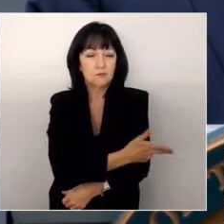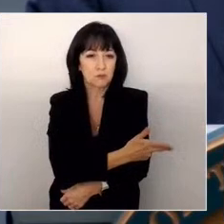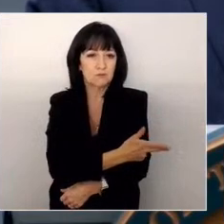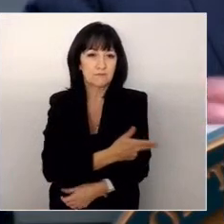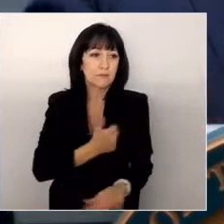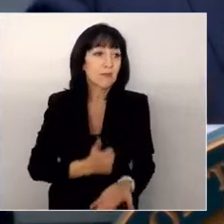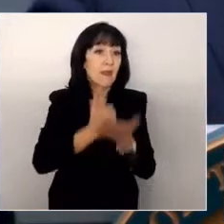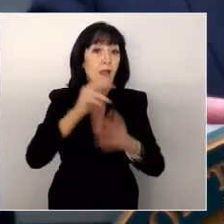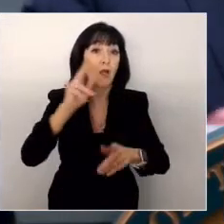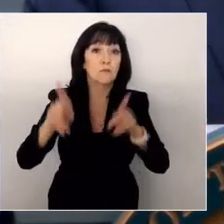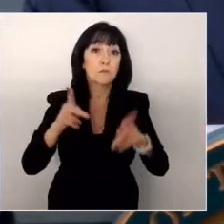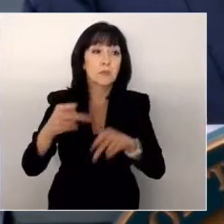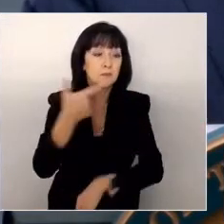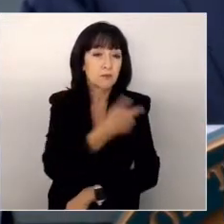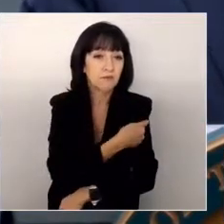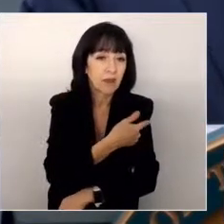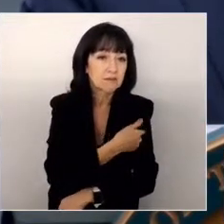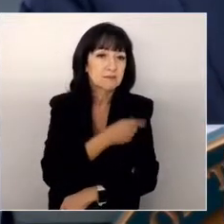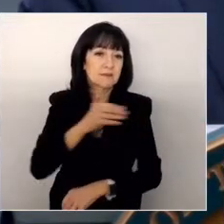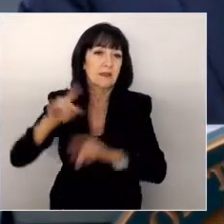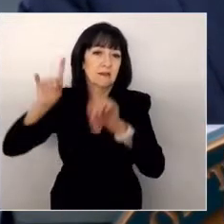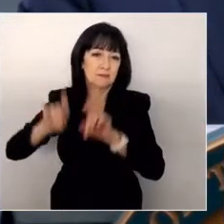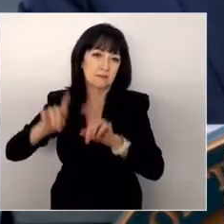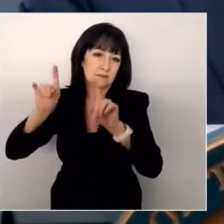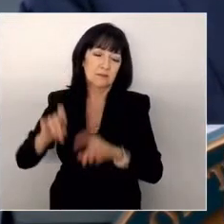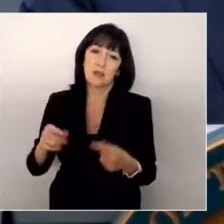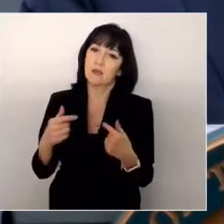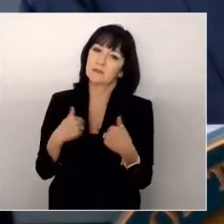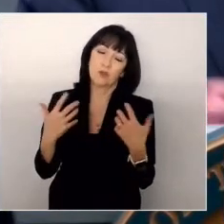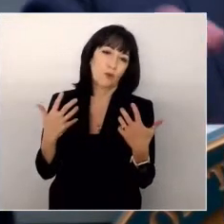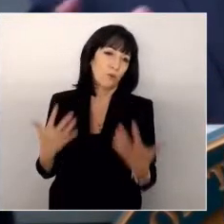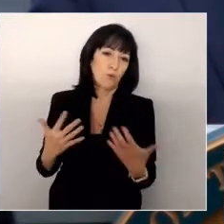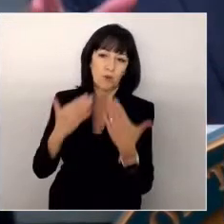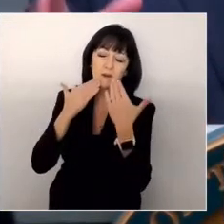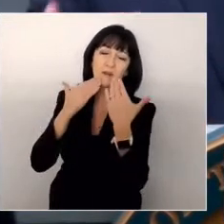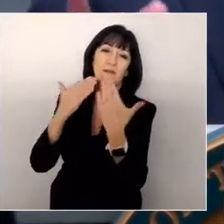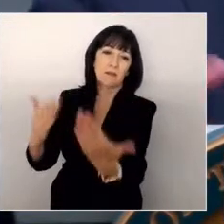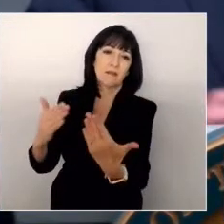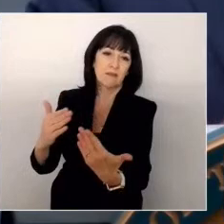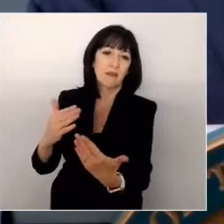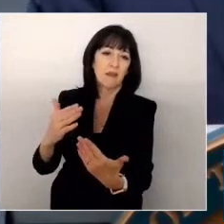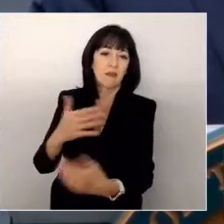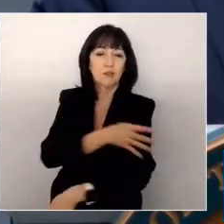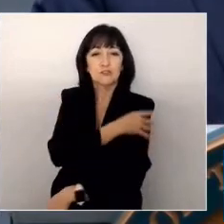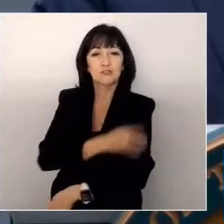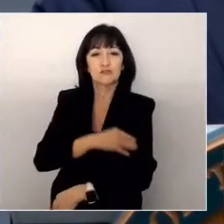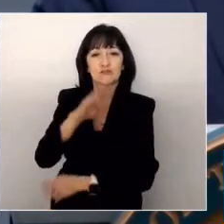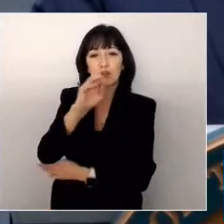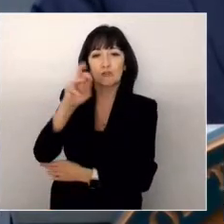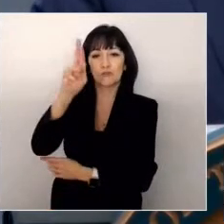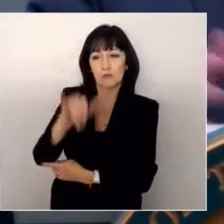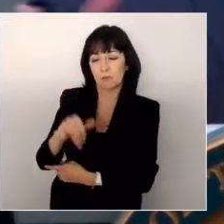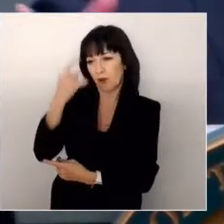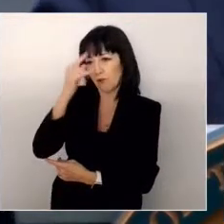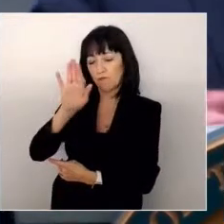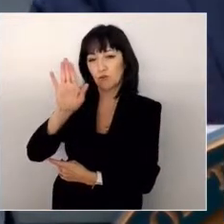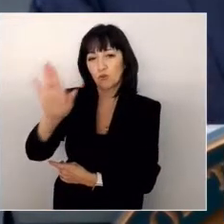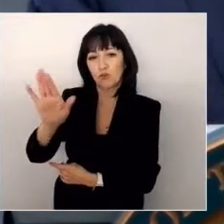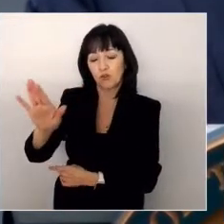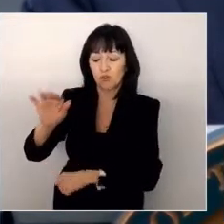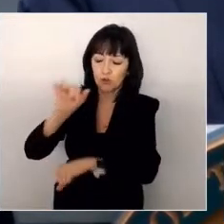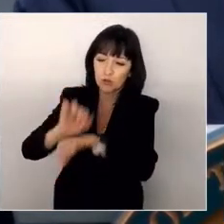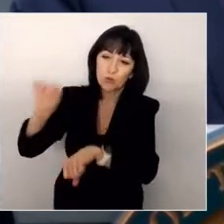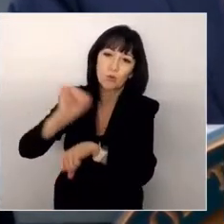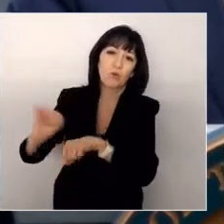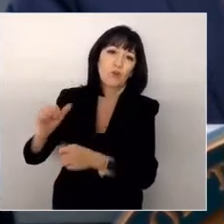this moment, I want you to help me to thank General Berry, our guardsmen and women, and all the healthcare workers for their incredible efforts. Please help me in